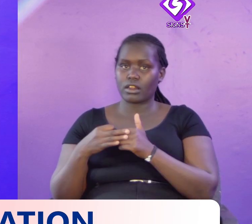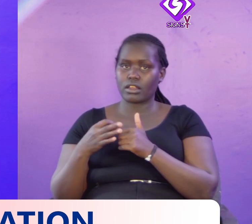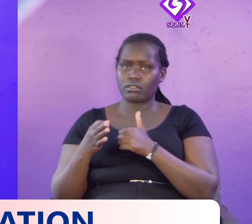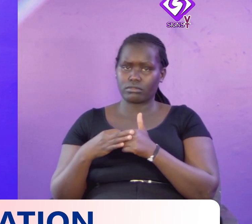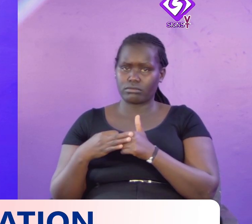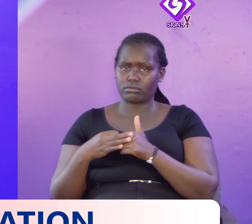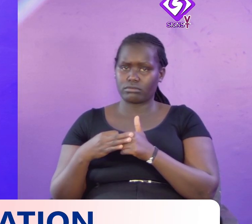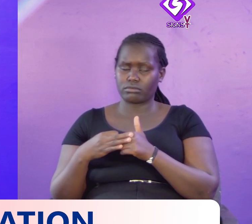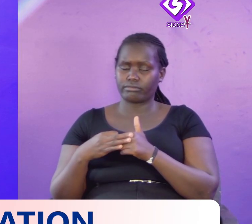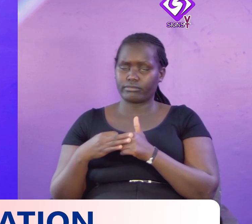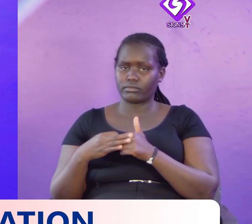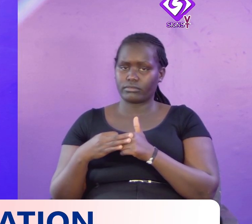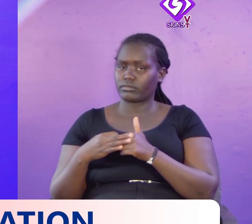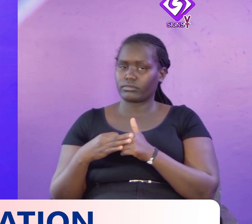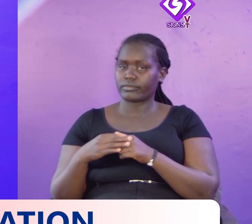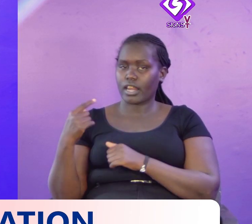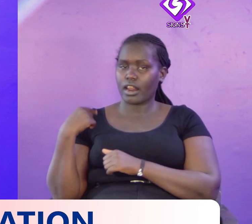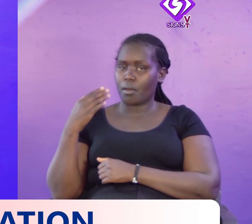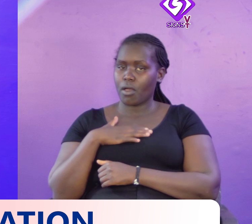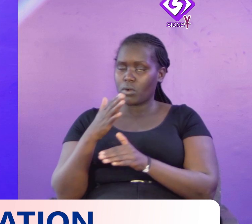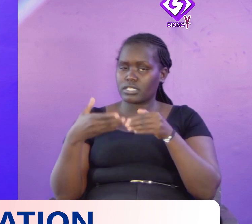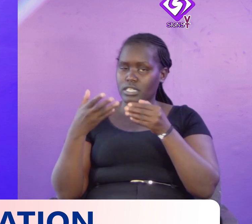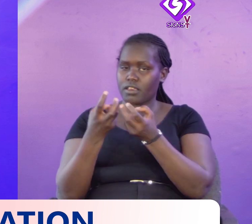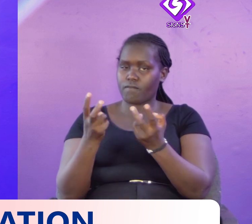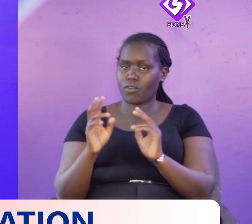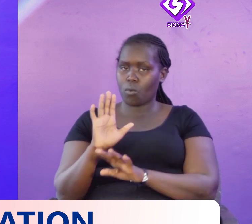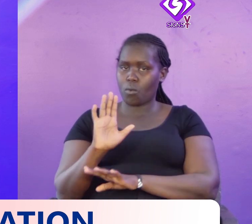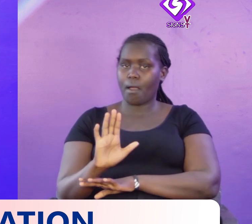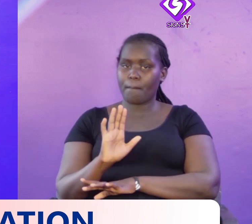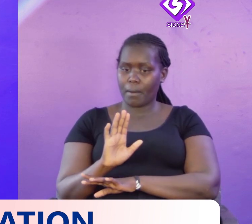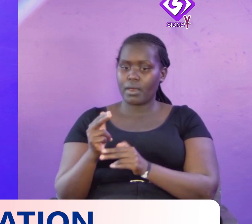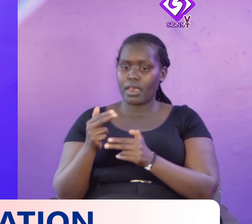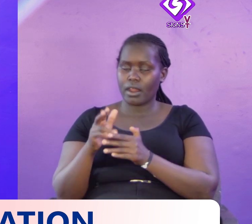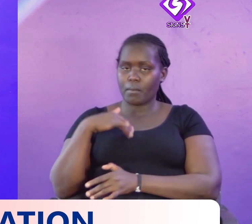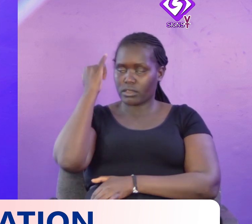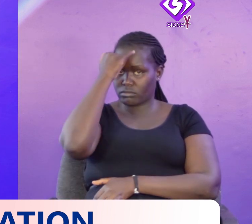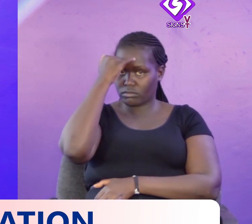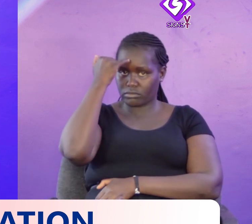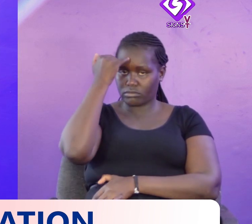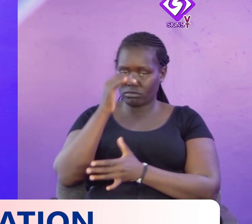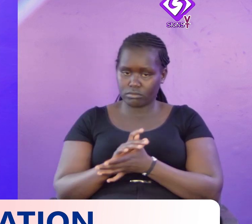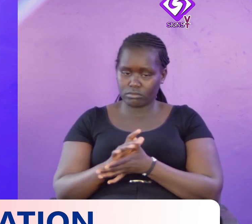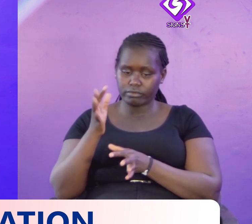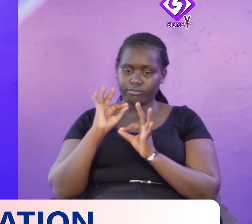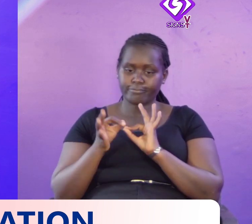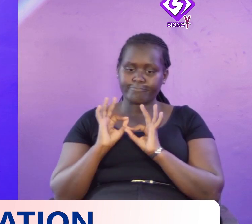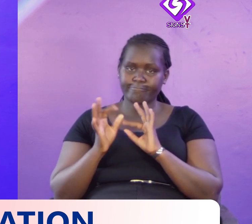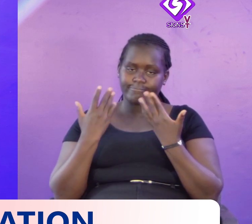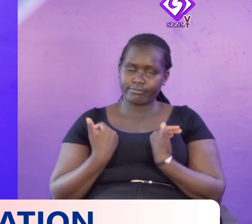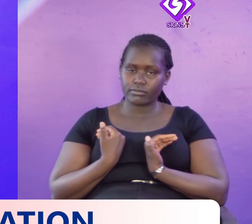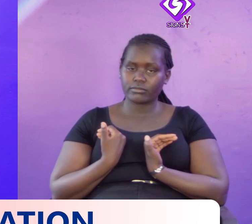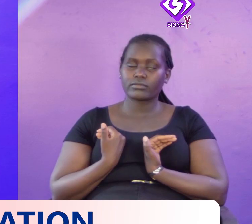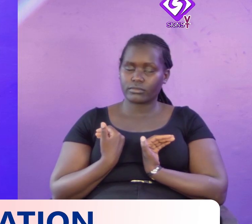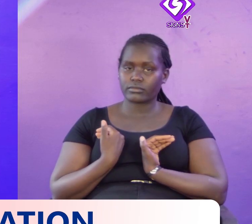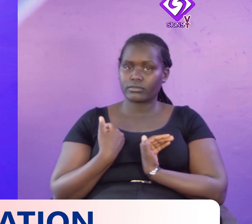0111980384. Give your views right there. My name is Jonas Simba. Our sign language